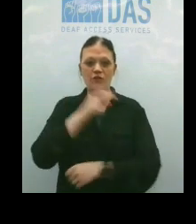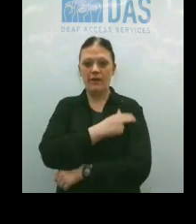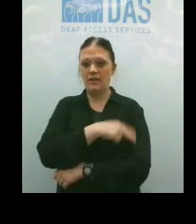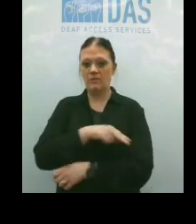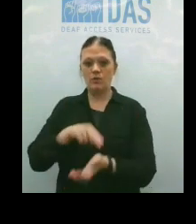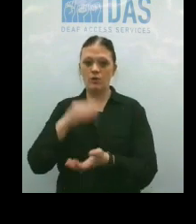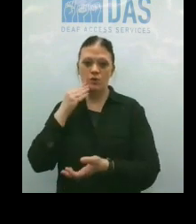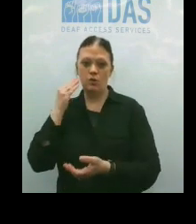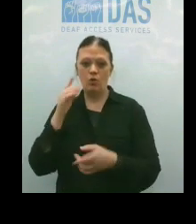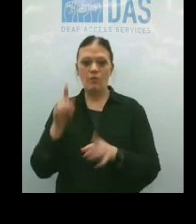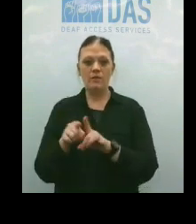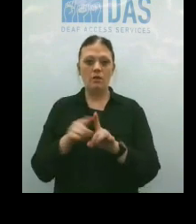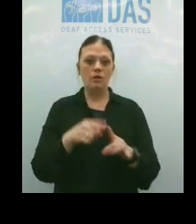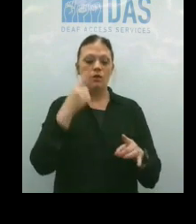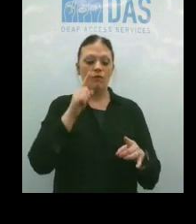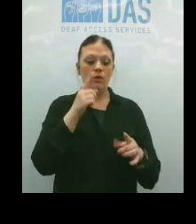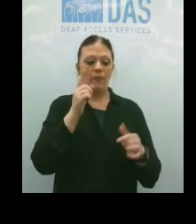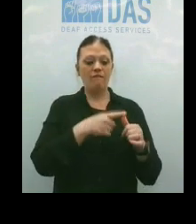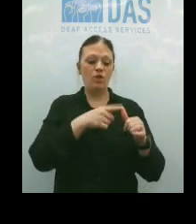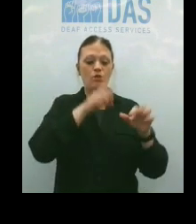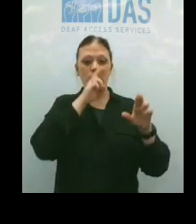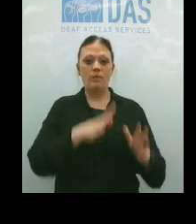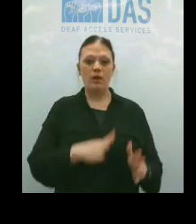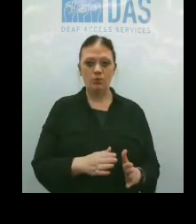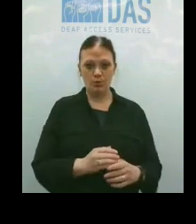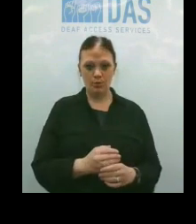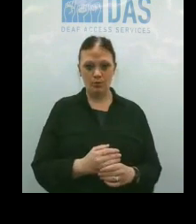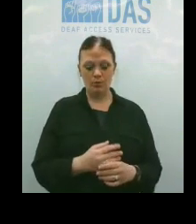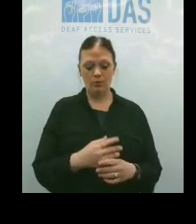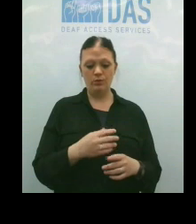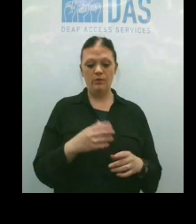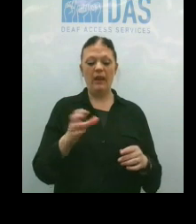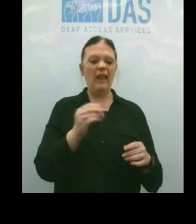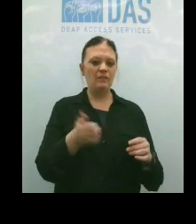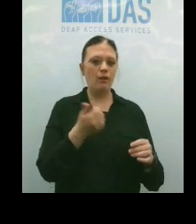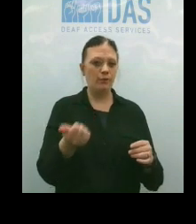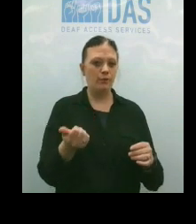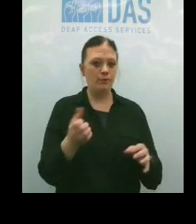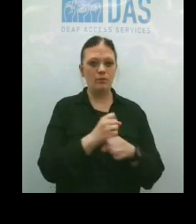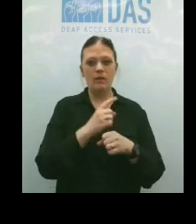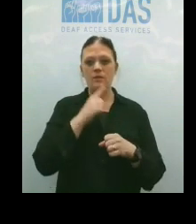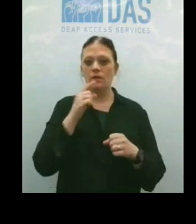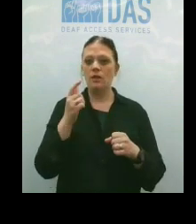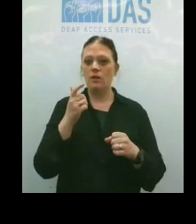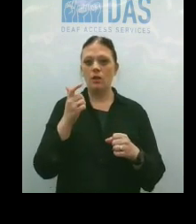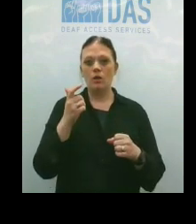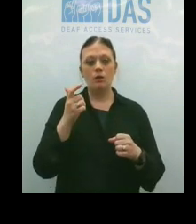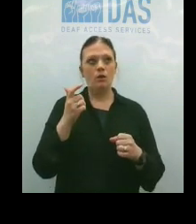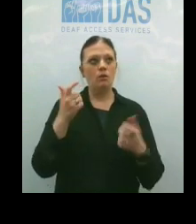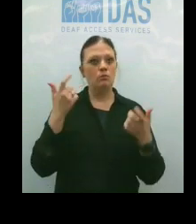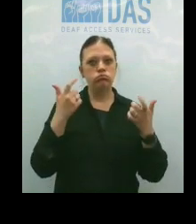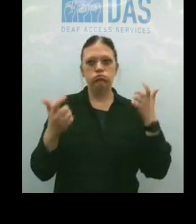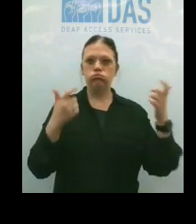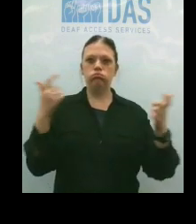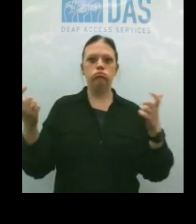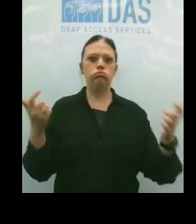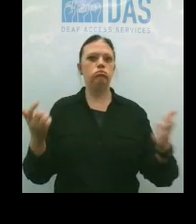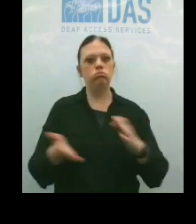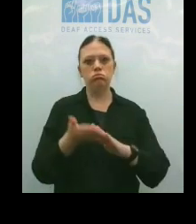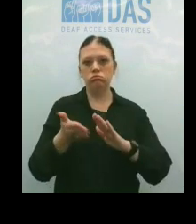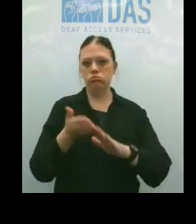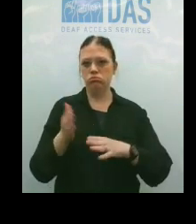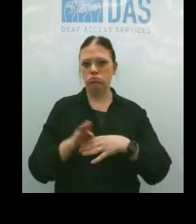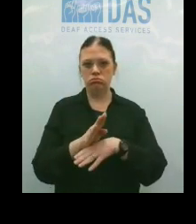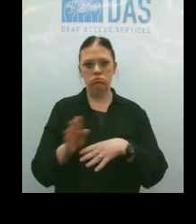nursing homes, it's also for our first responders and others, and that makes it a tremendous operation. So first off, I want to thank